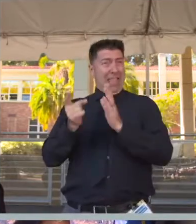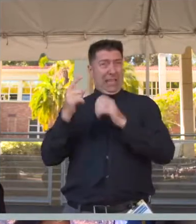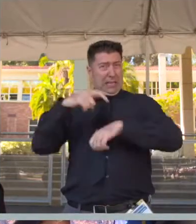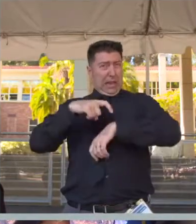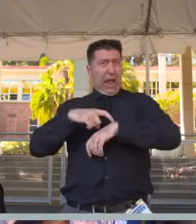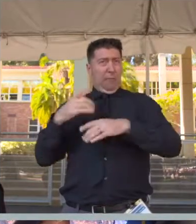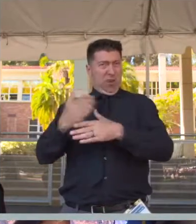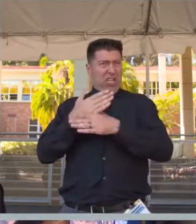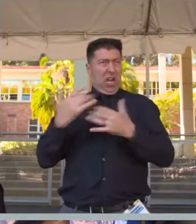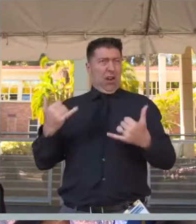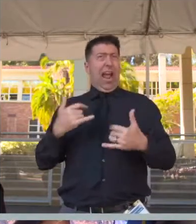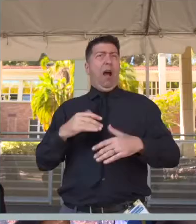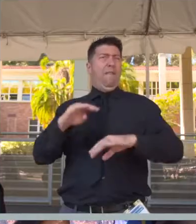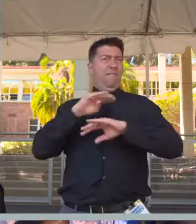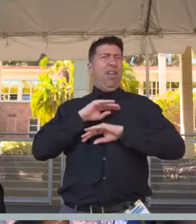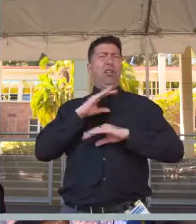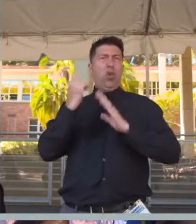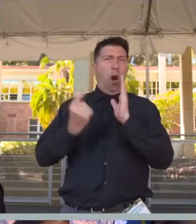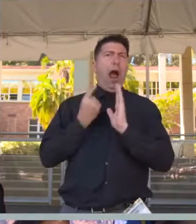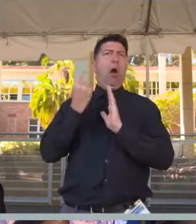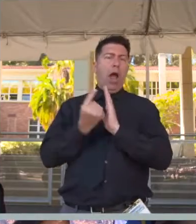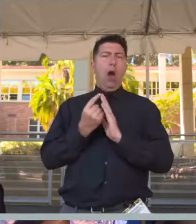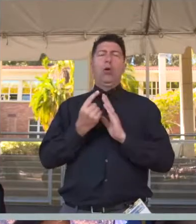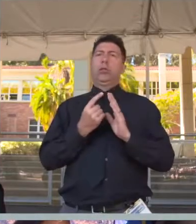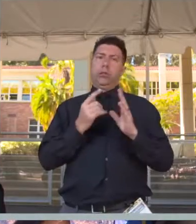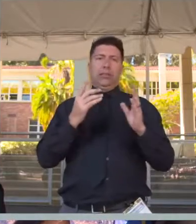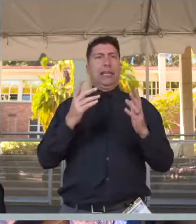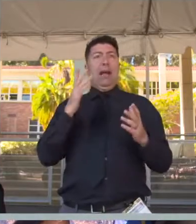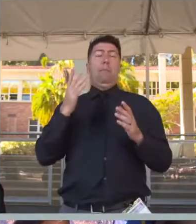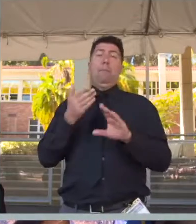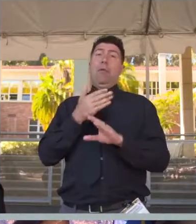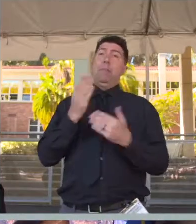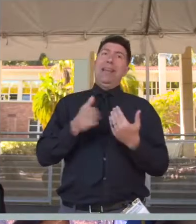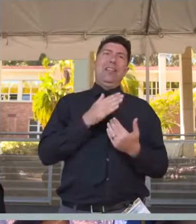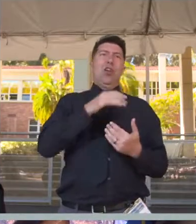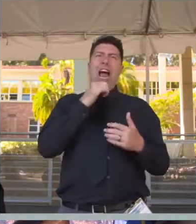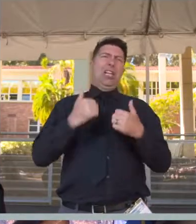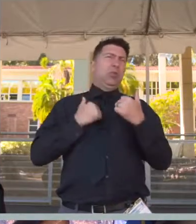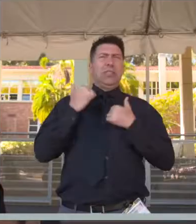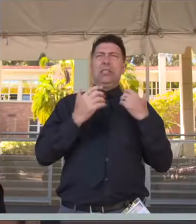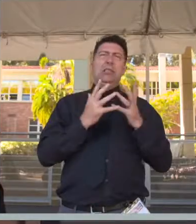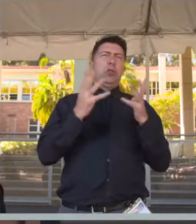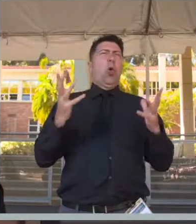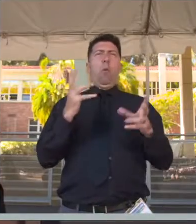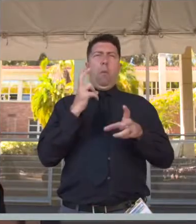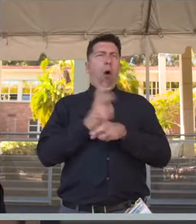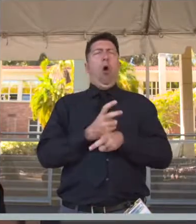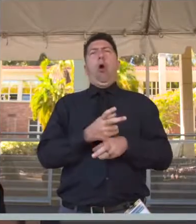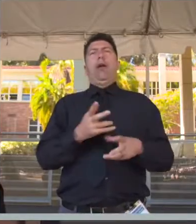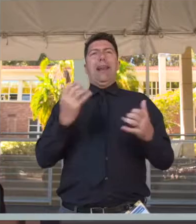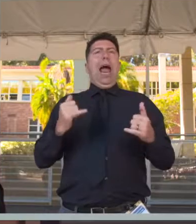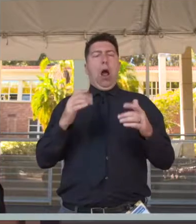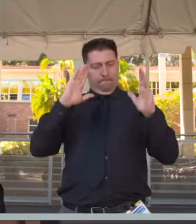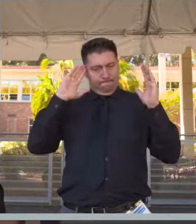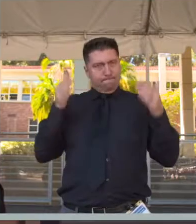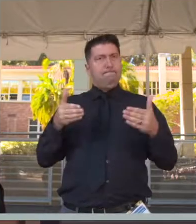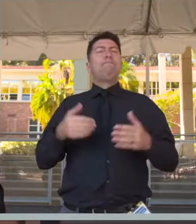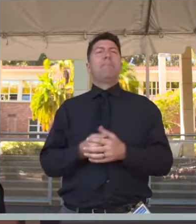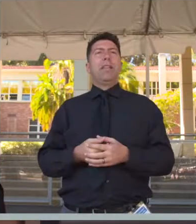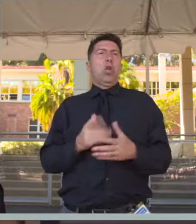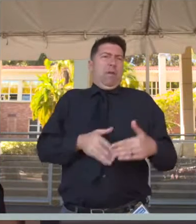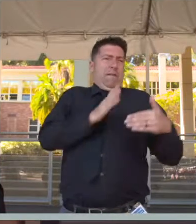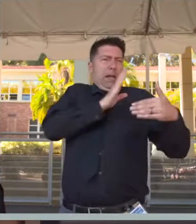now fulfills your hours of sacrifice when it would have been easier not to push yourself so hard. It is the evidence that you have completed